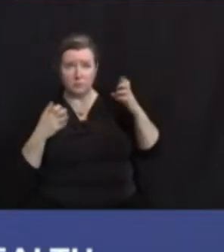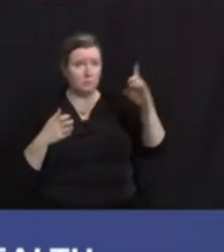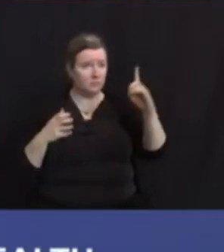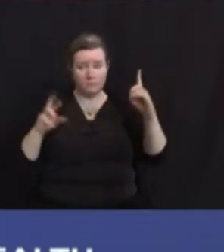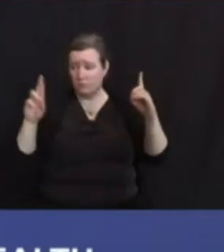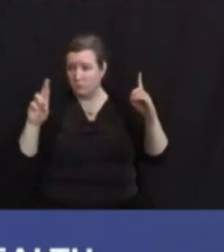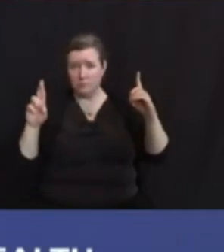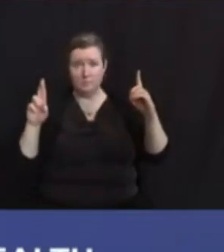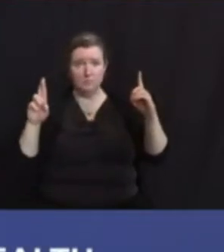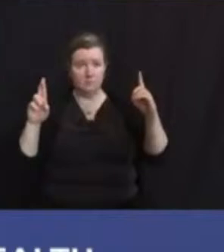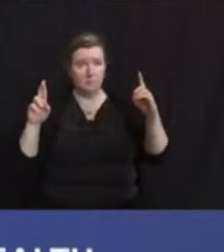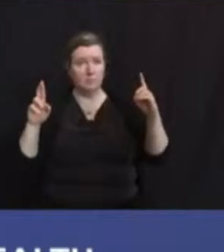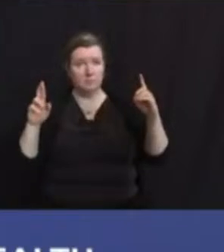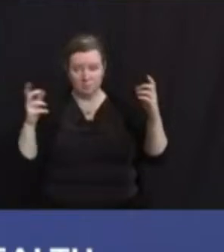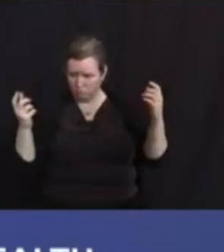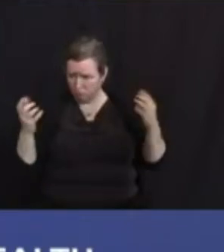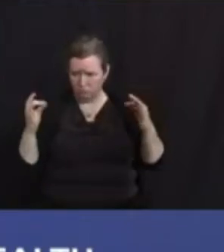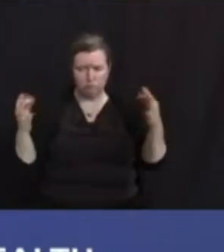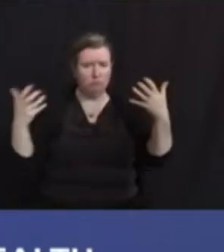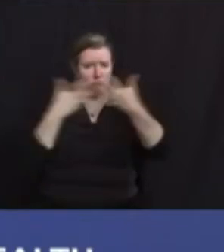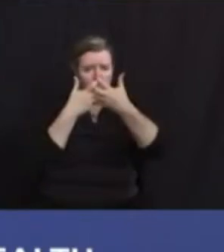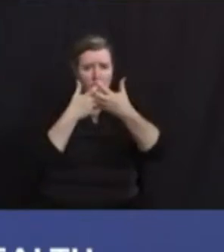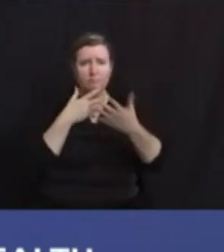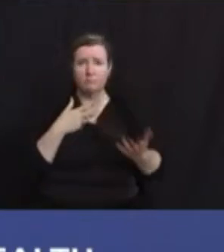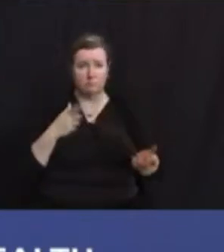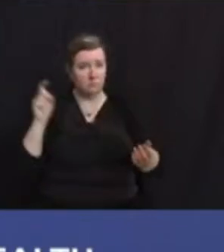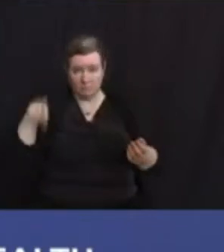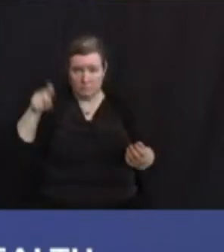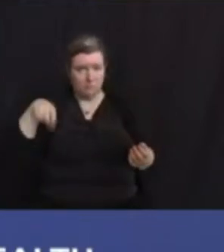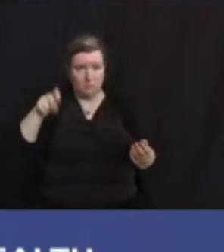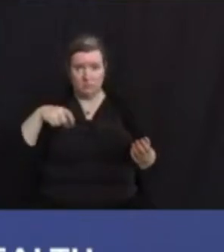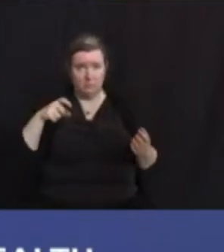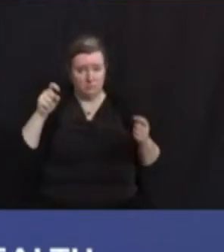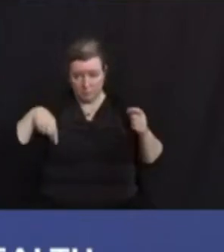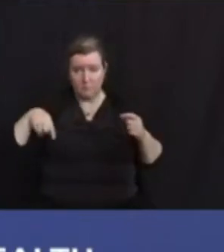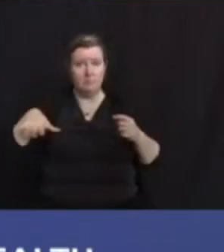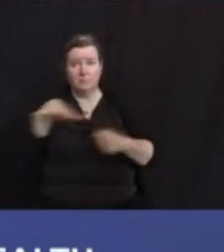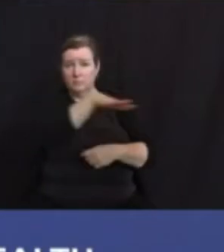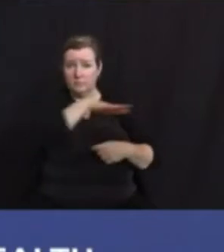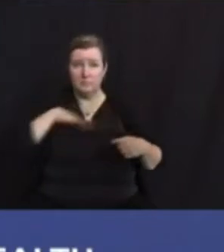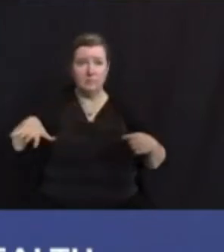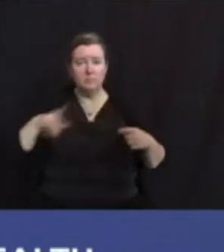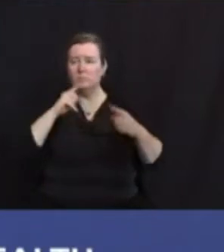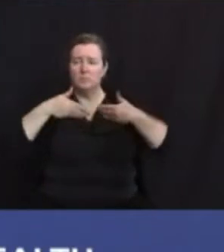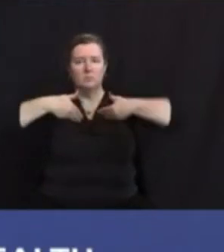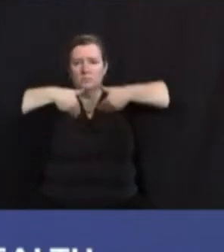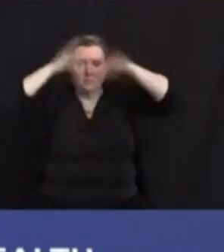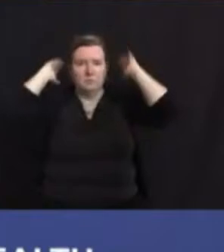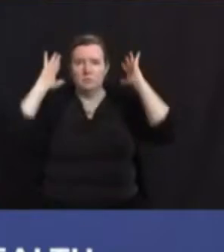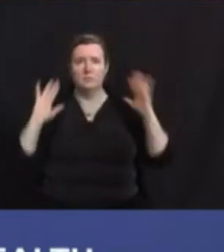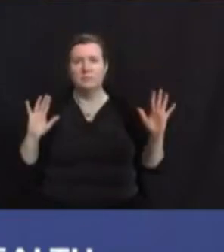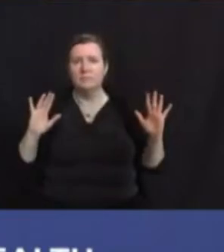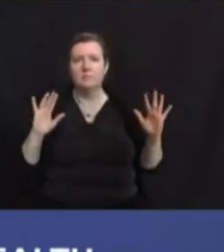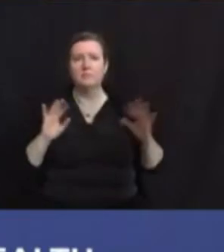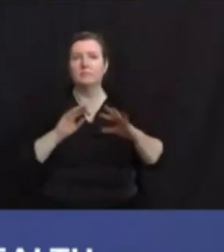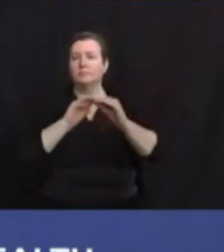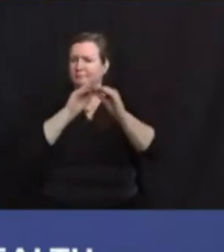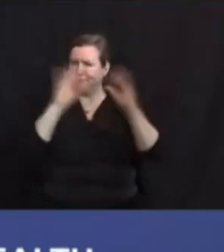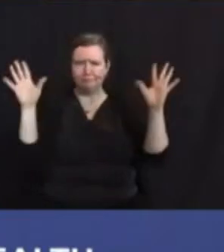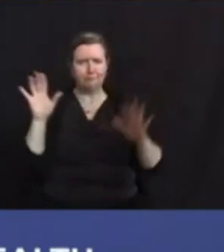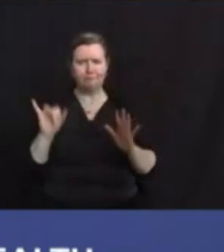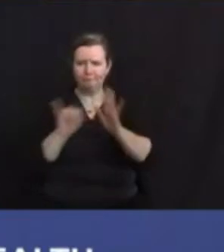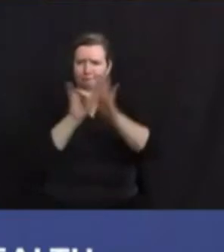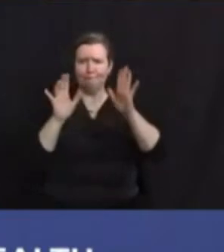support, but the needs here are overwhelming and they are crystal clear what needs to be done. There